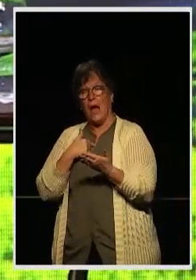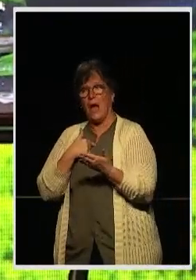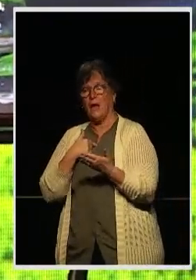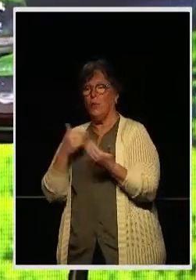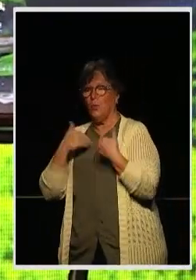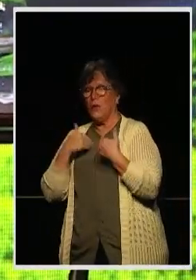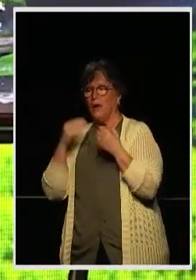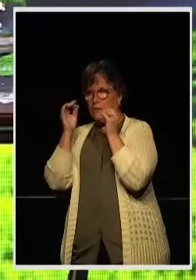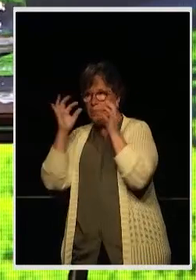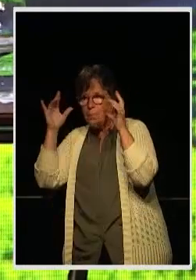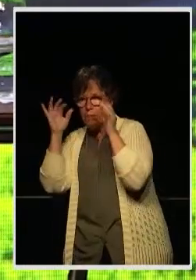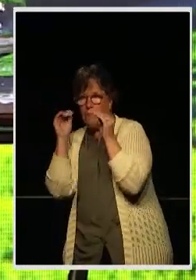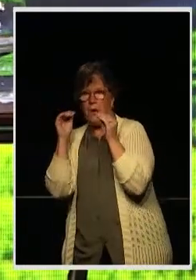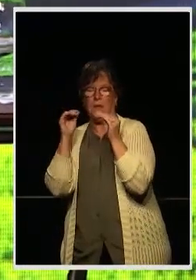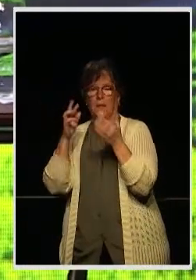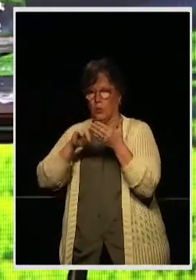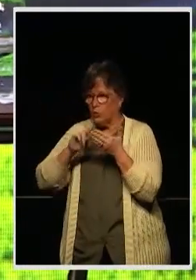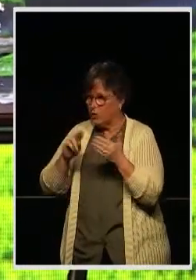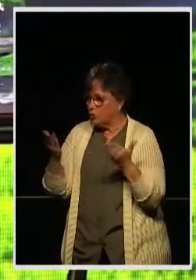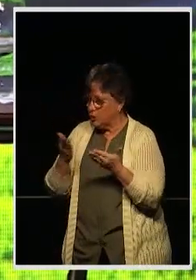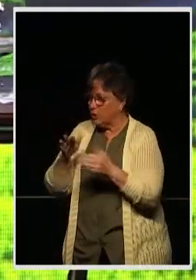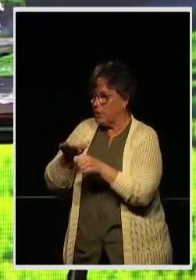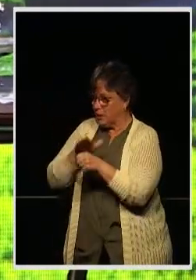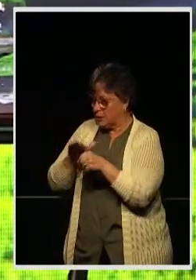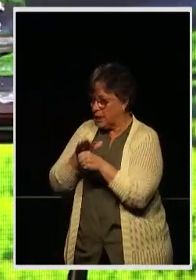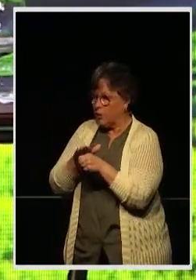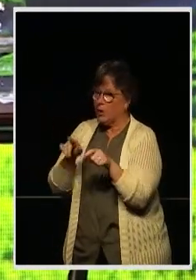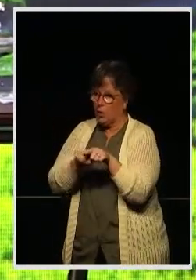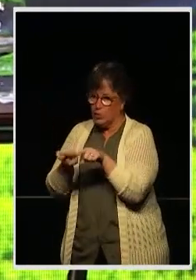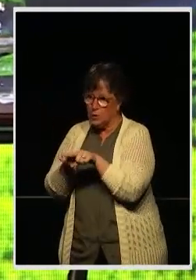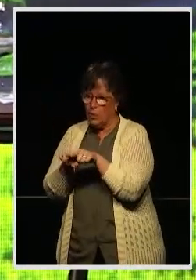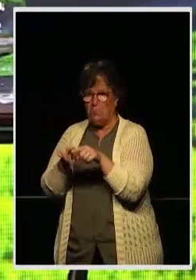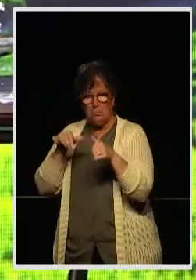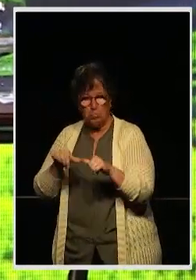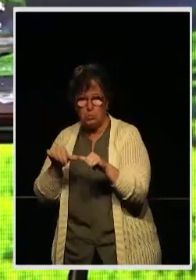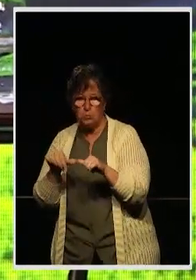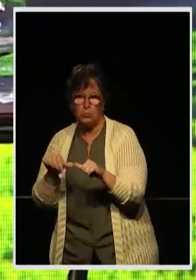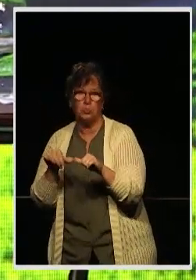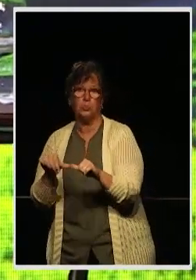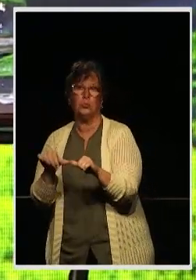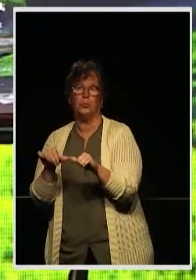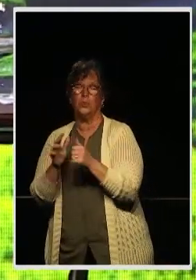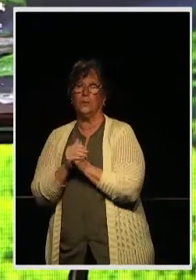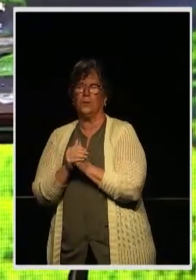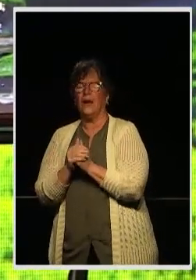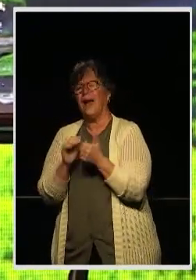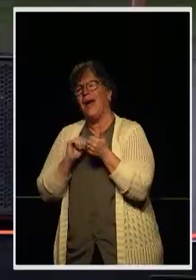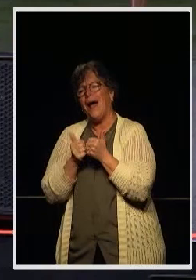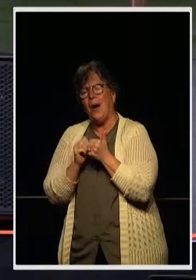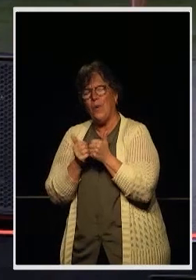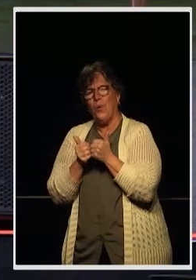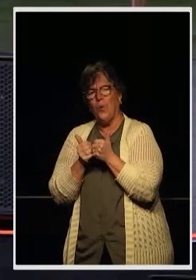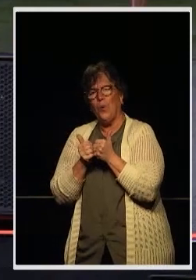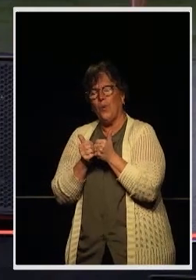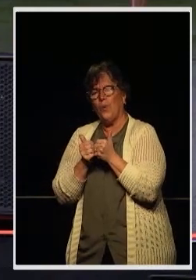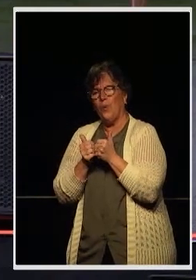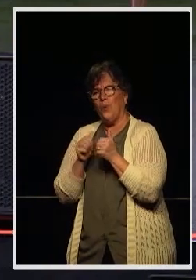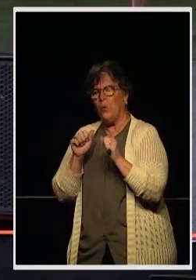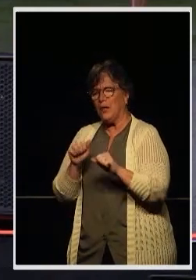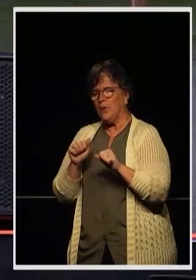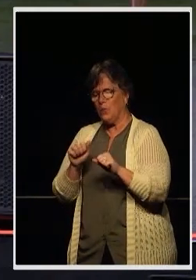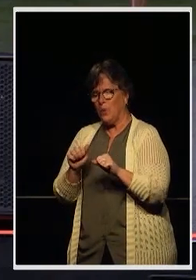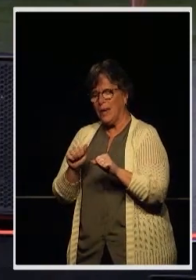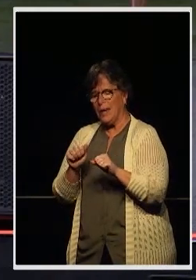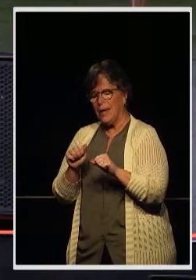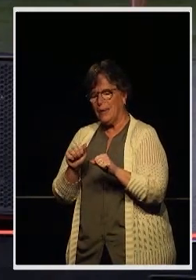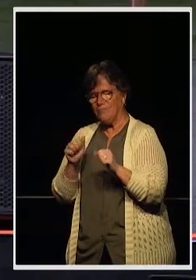that there's been a lot of research in this area that's been ongoing, and you know, how can we take what